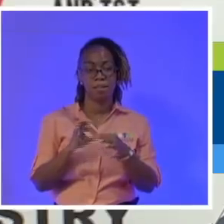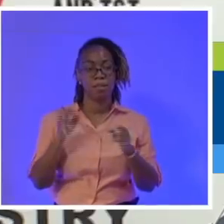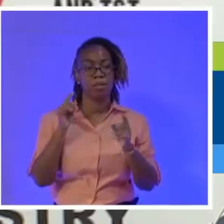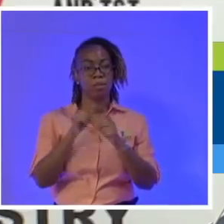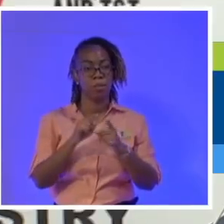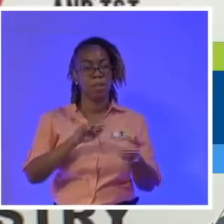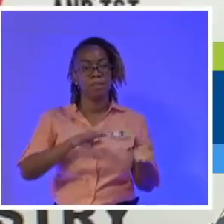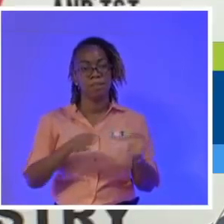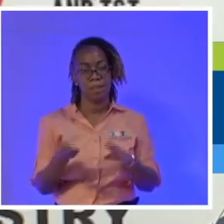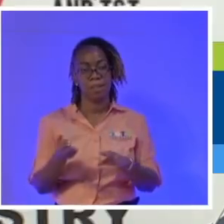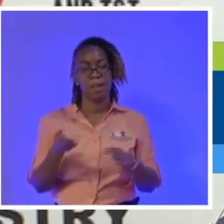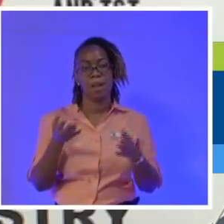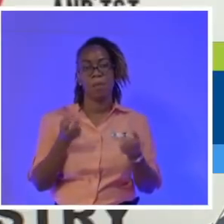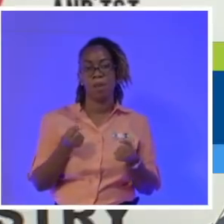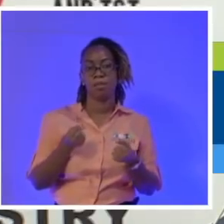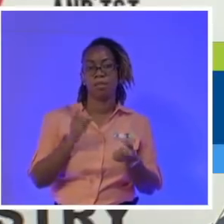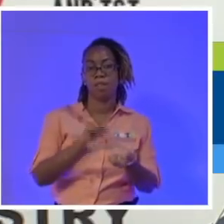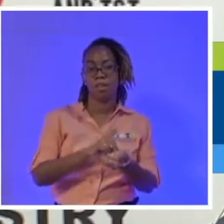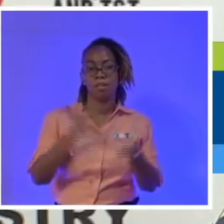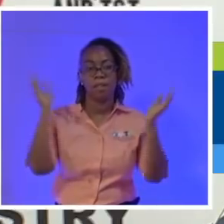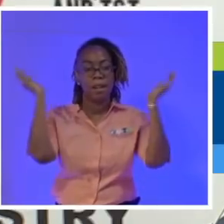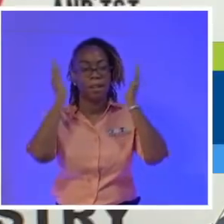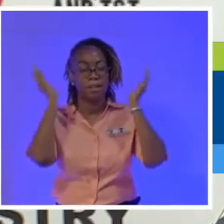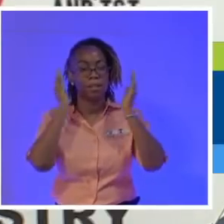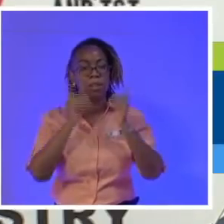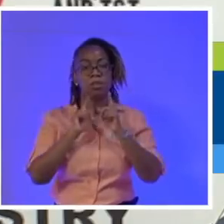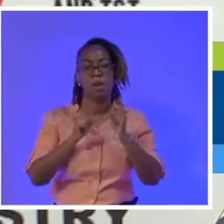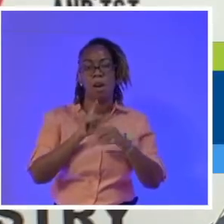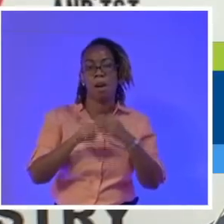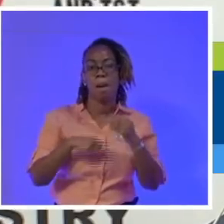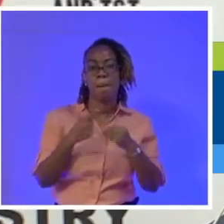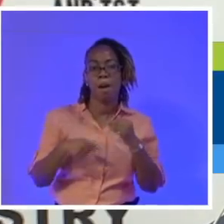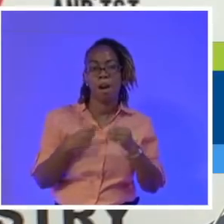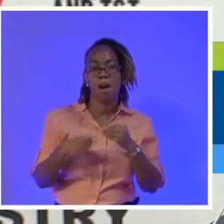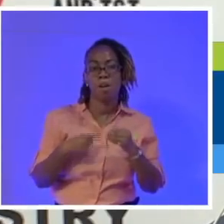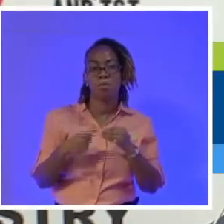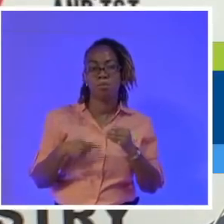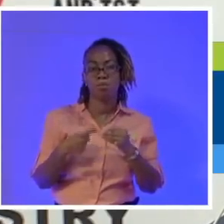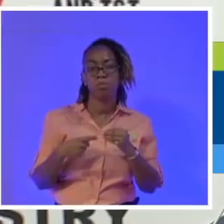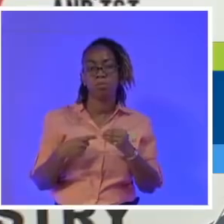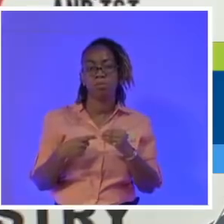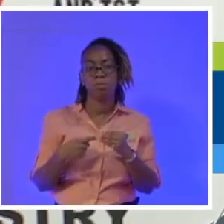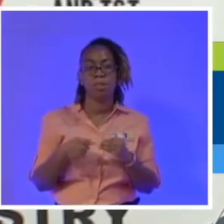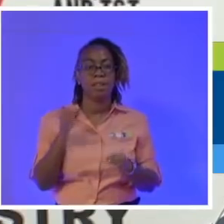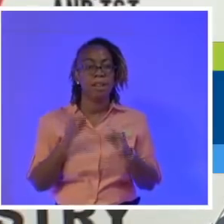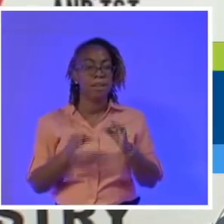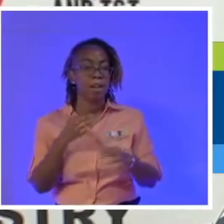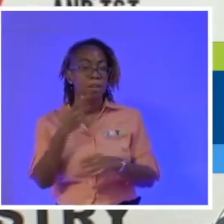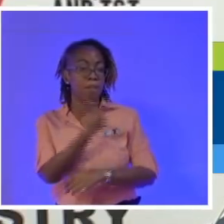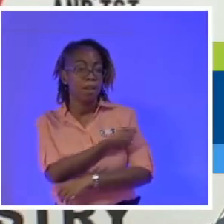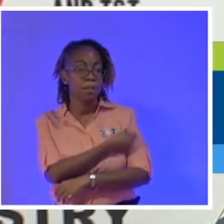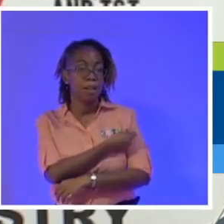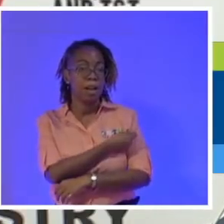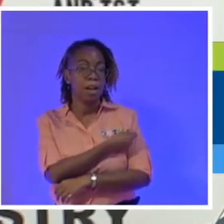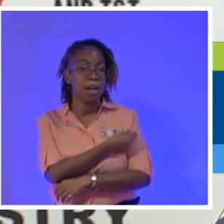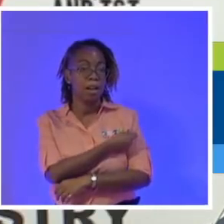want Dr. Hines to talk about the difference between correlation and causation.